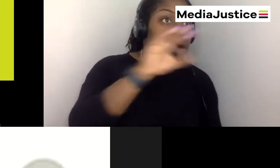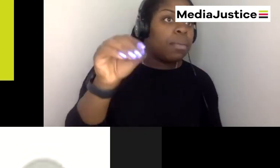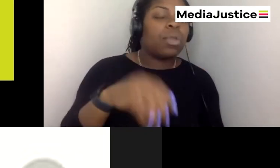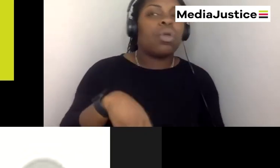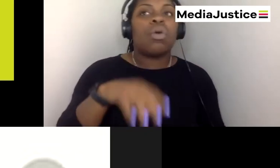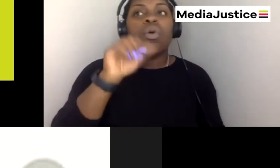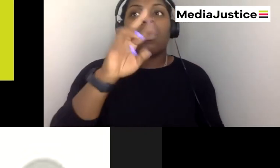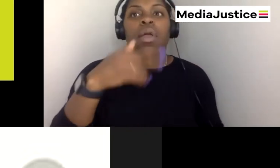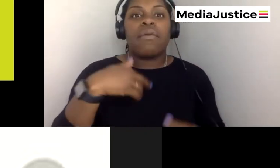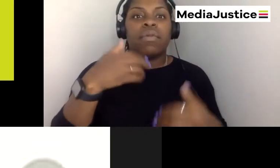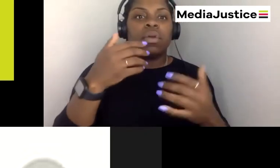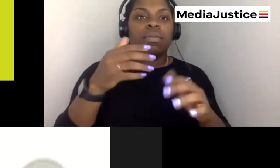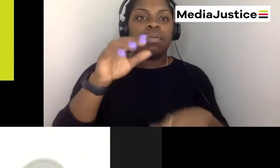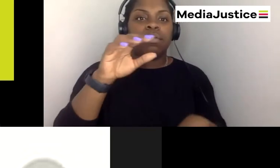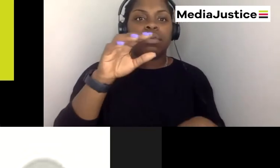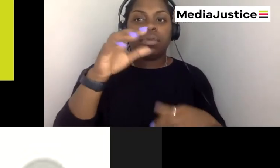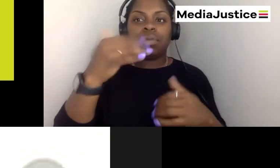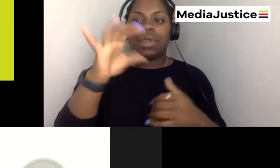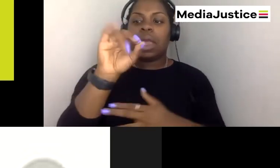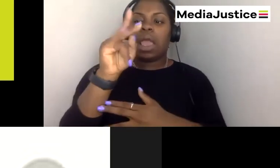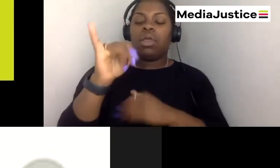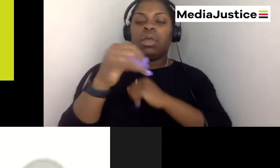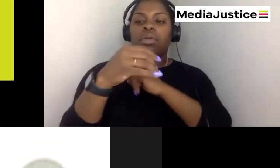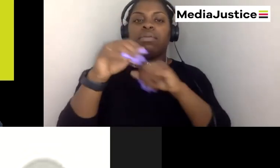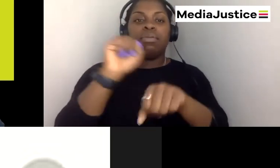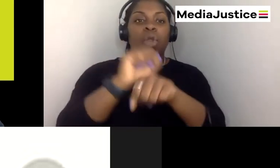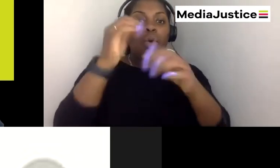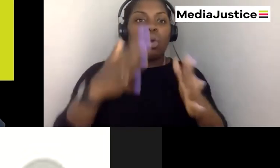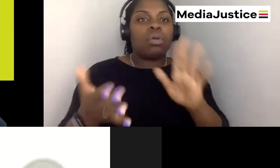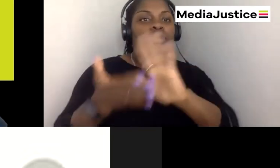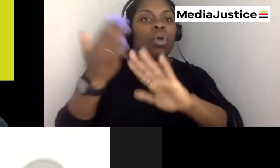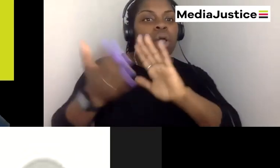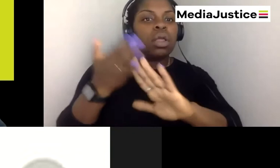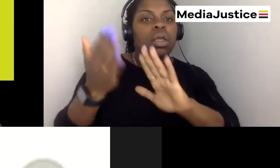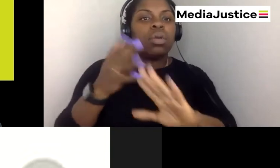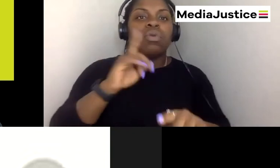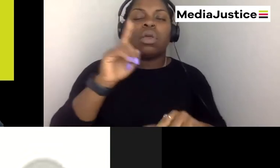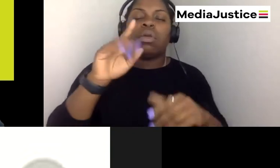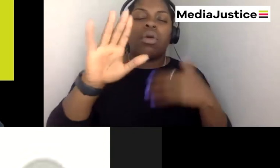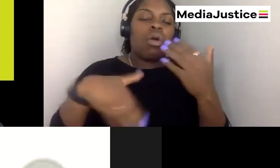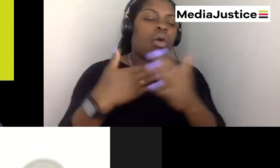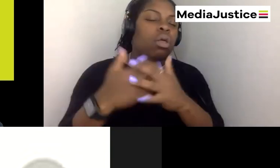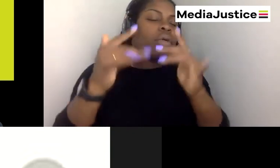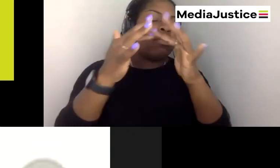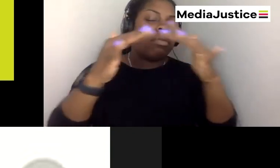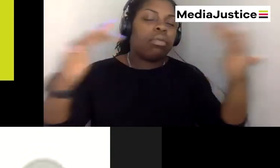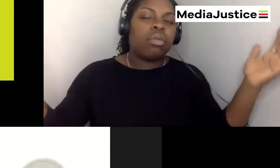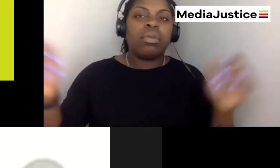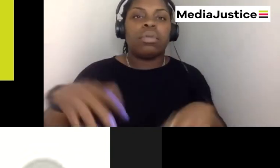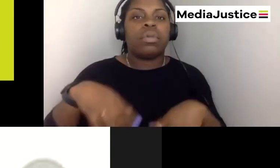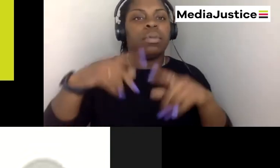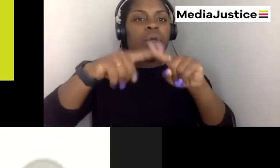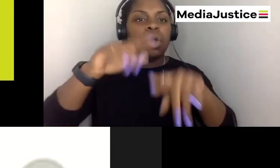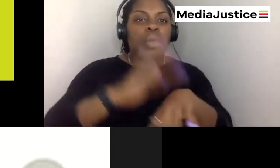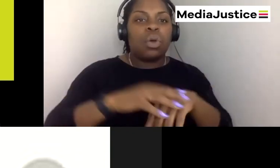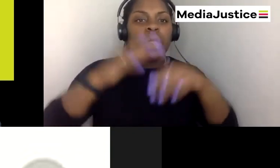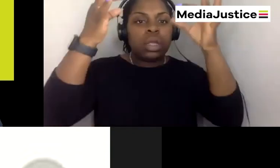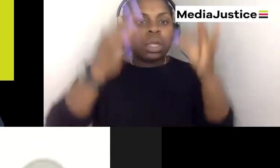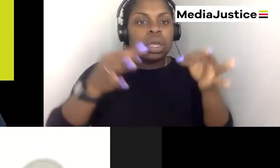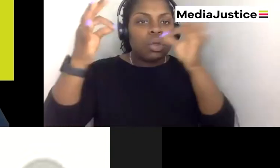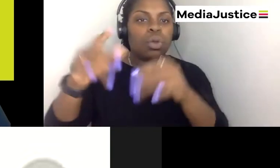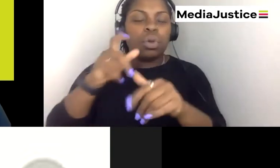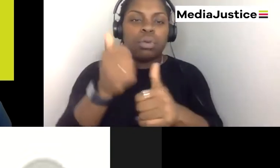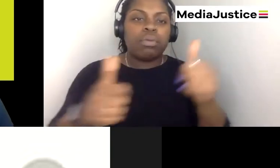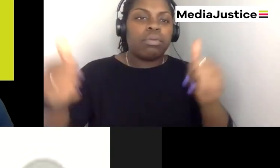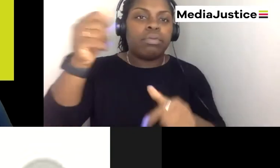county employees running it, all of those things really vary depending on the decision makers. And then when it comes to the